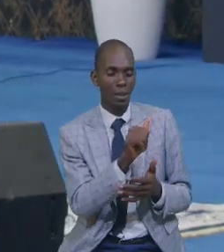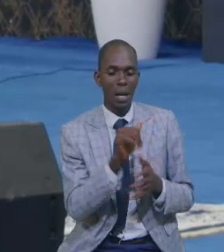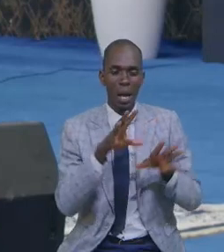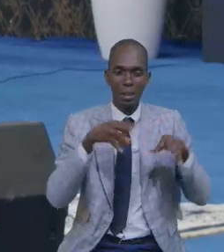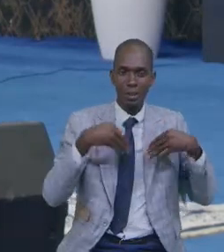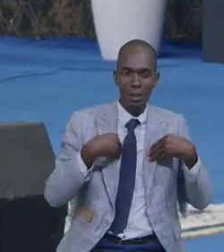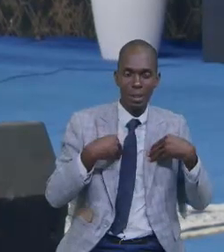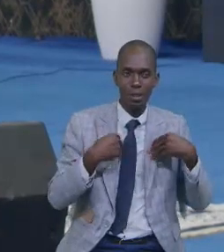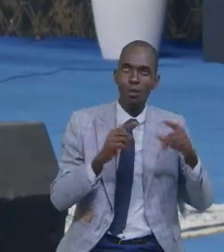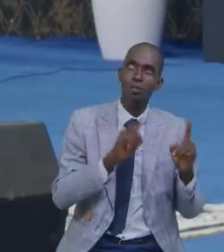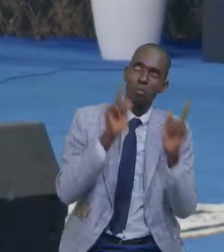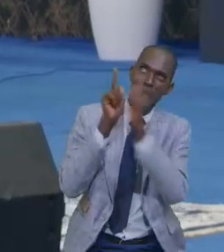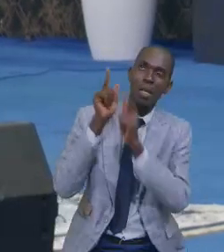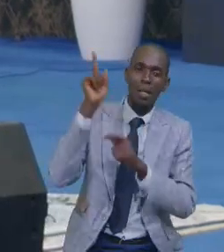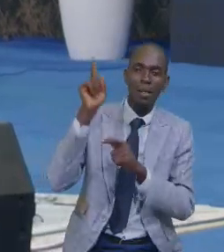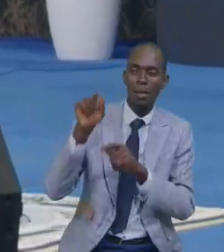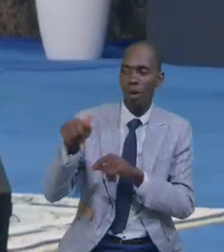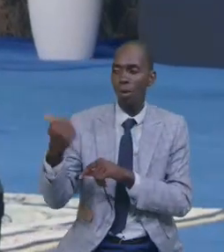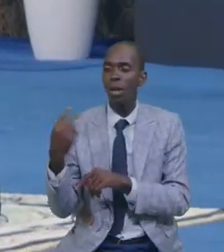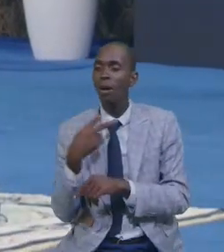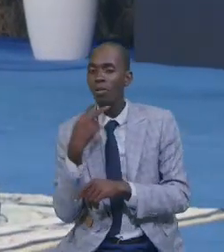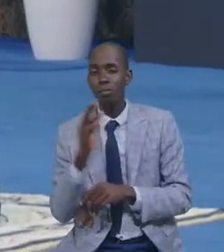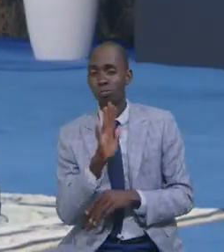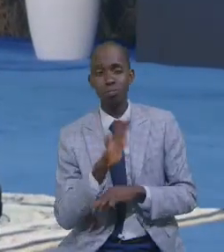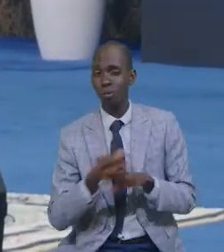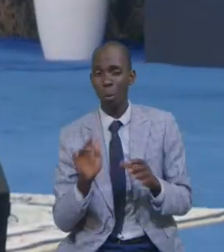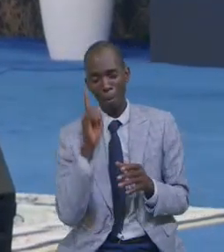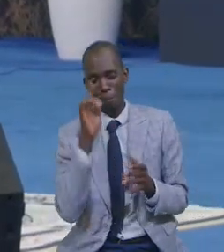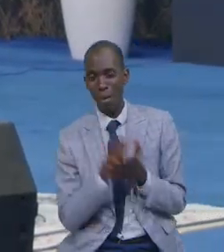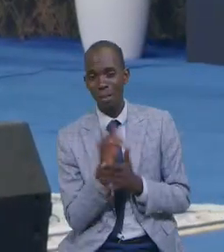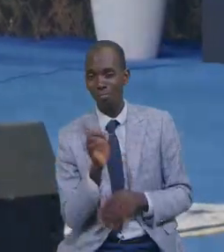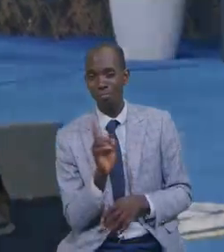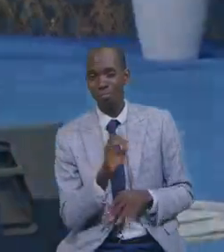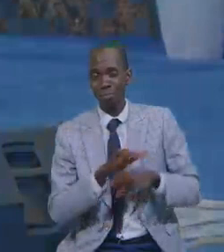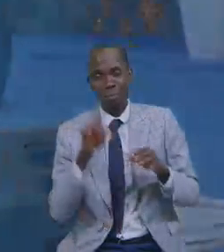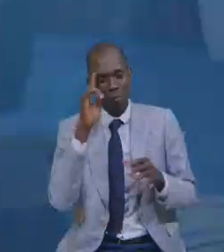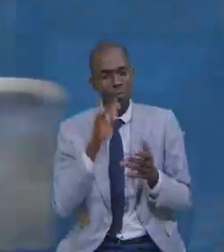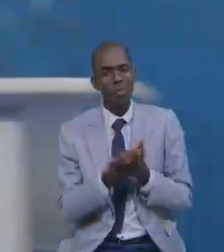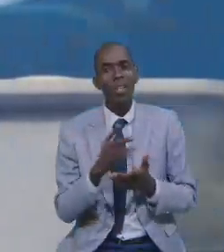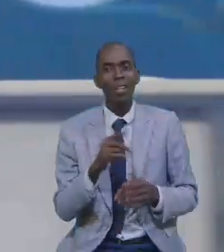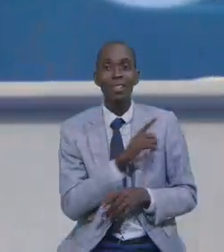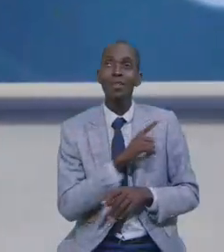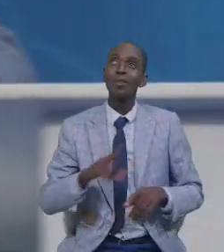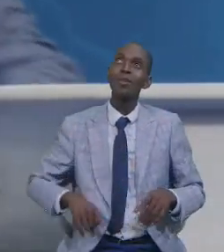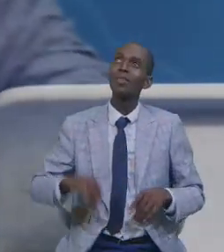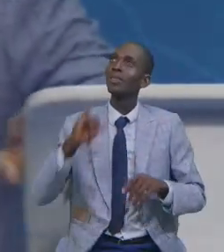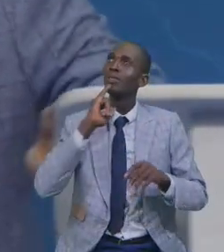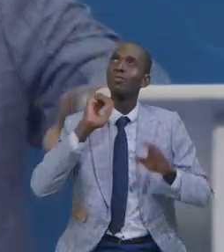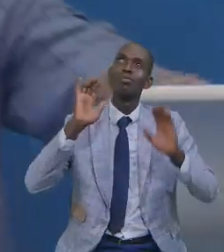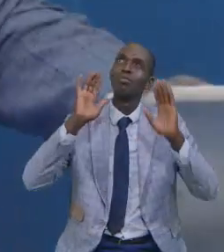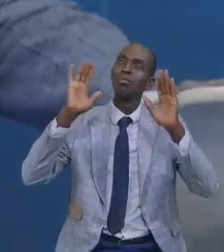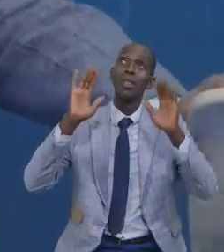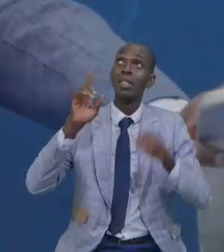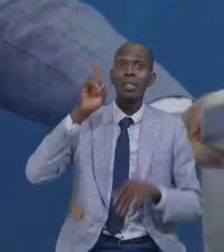go to him. The other one is saying, don't believe. And the Lord is so wonderful. He